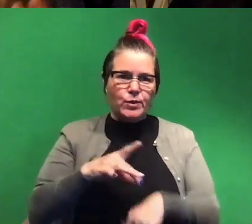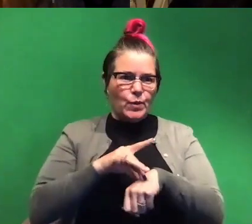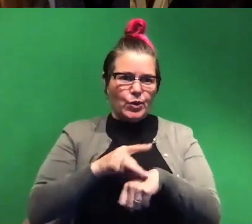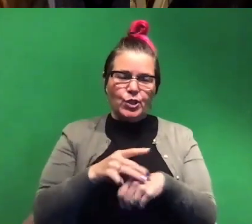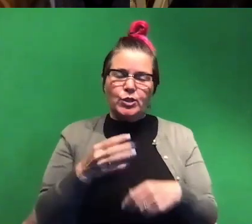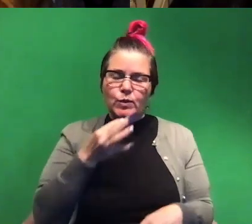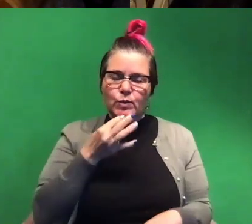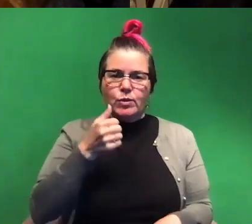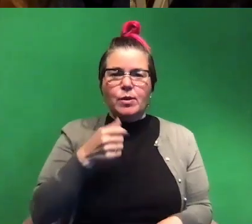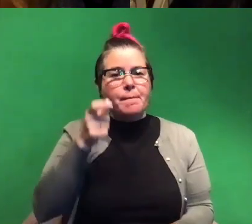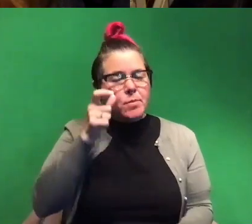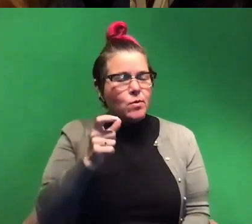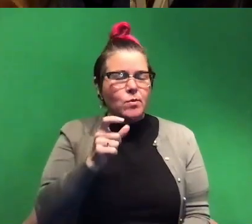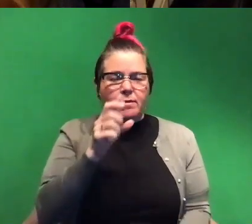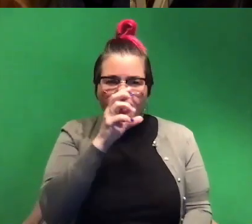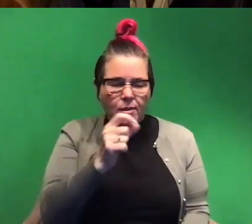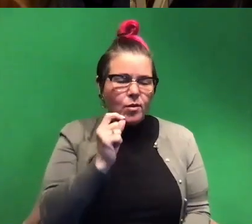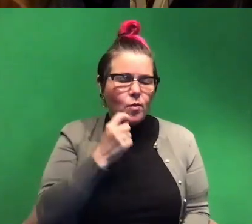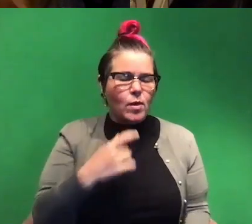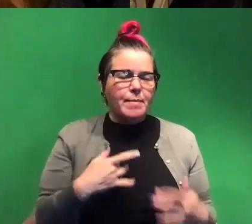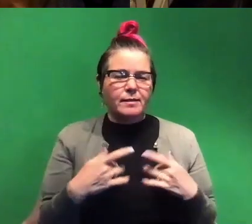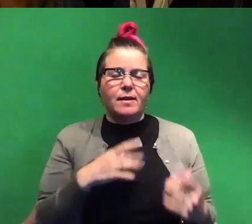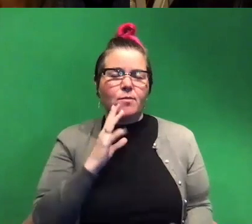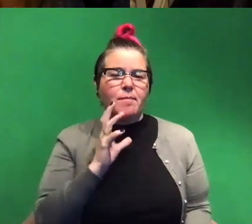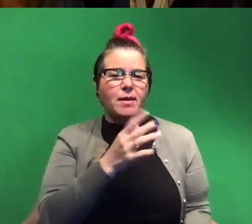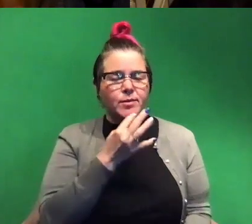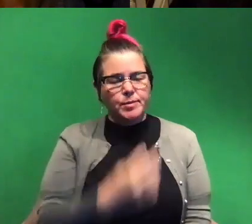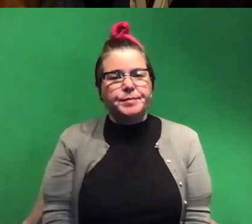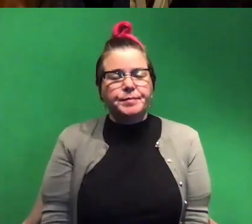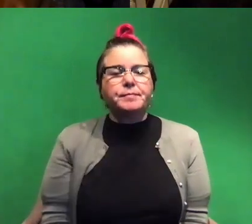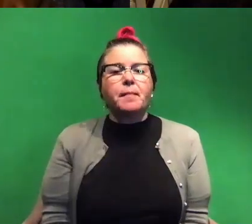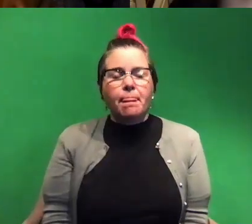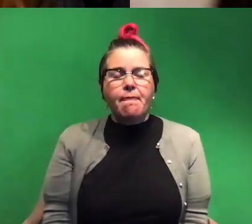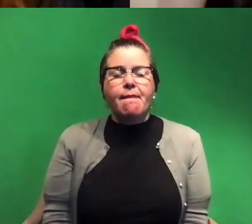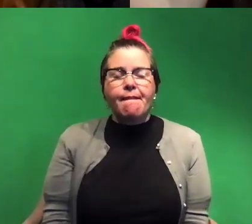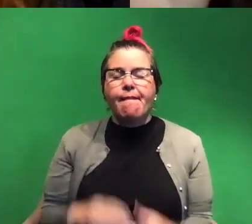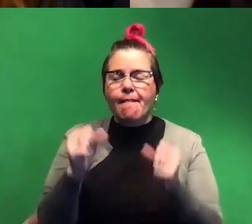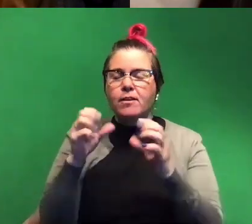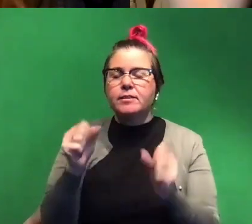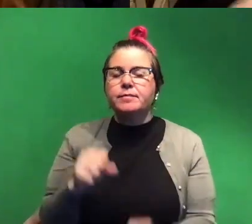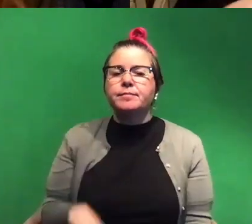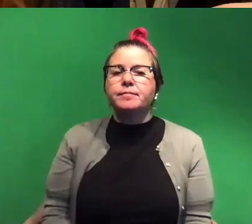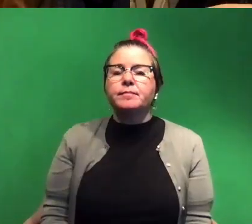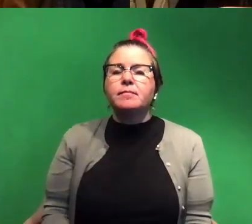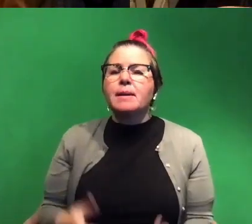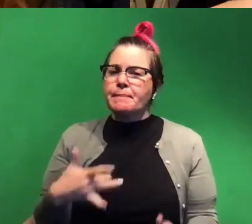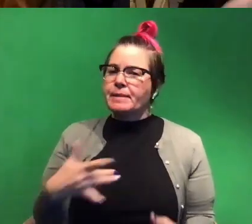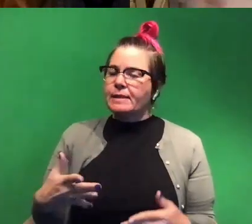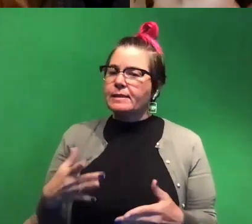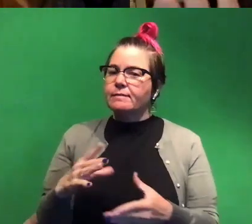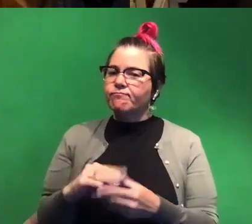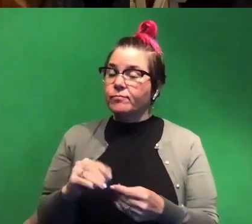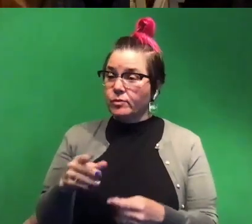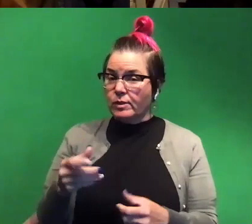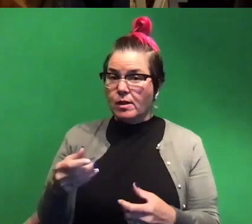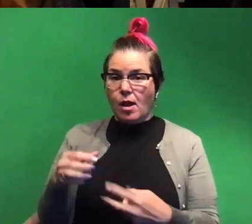think the moon is so cool, and I'm very excited that we're going back soon. That's awesome. But so generally speaking, if you were given the chance, like your